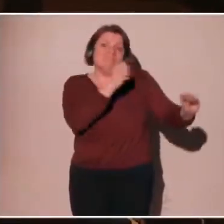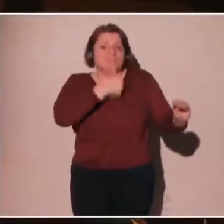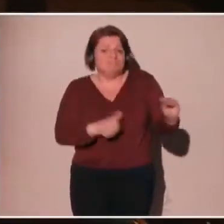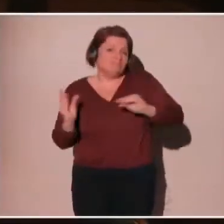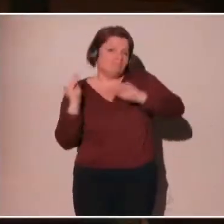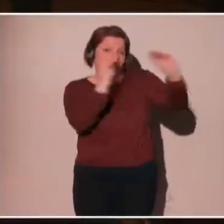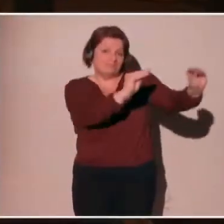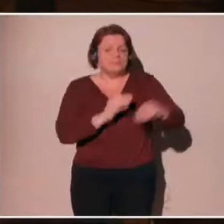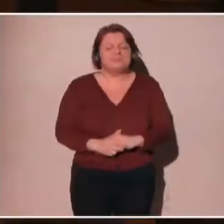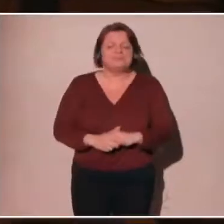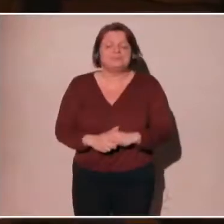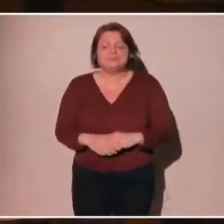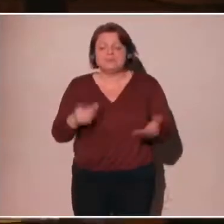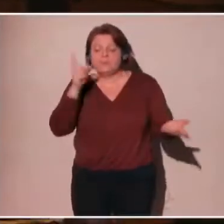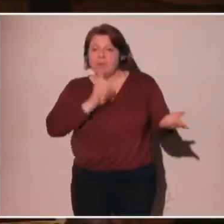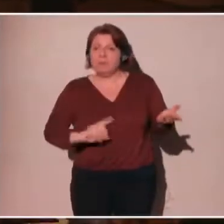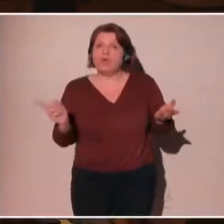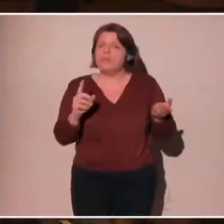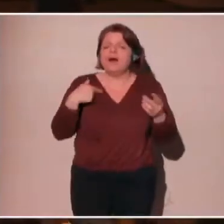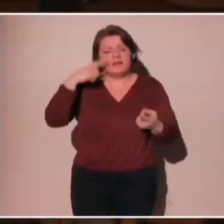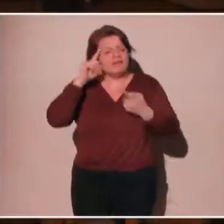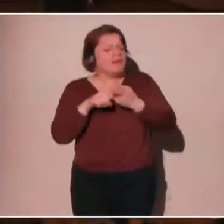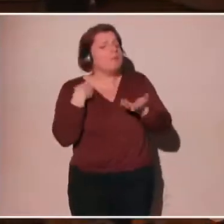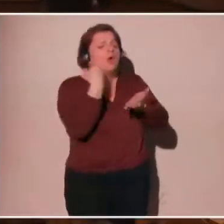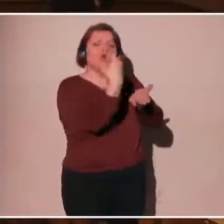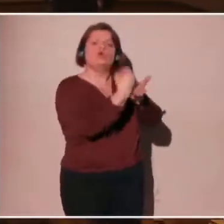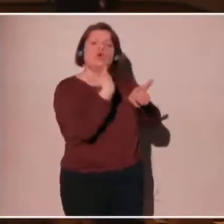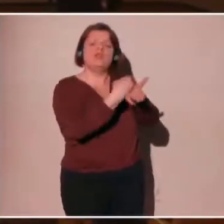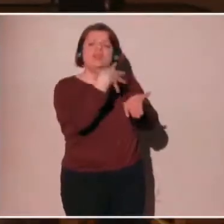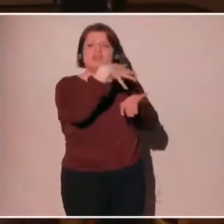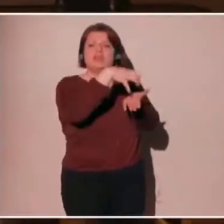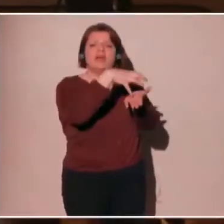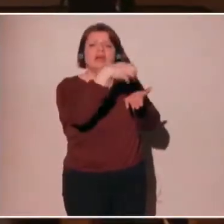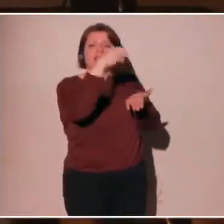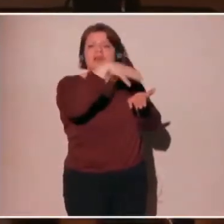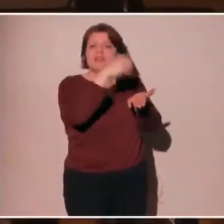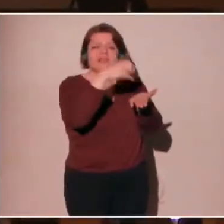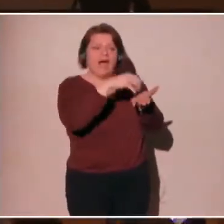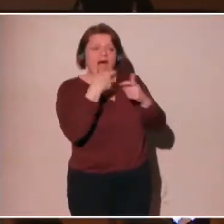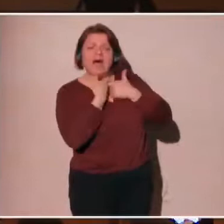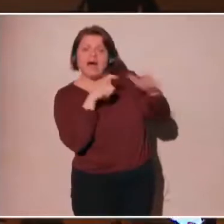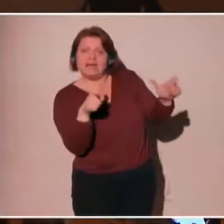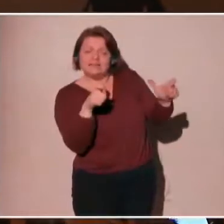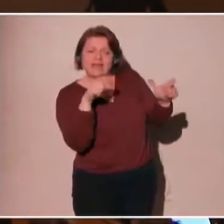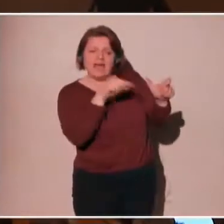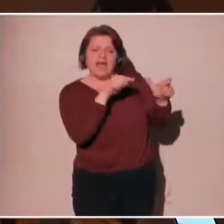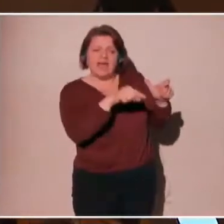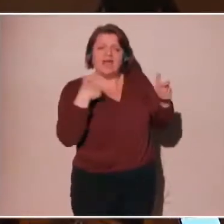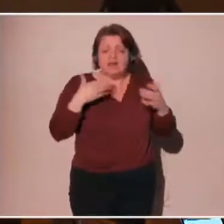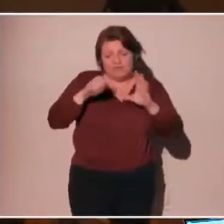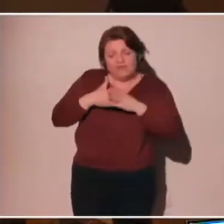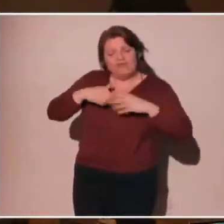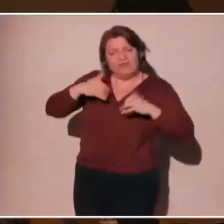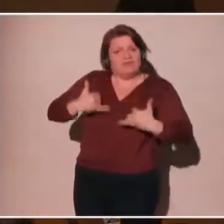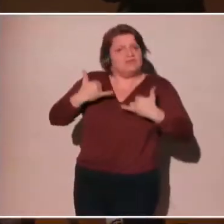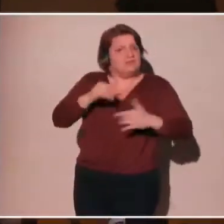Could we consider developing a specific asset in France and Europe around this idea of access to data? Because, as you know, part of AI